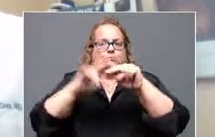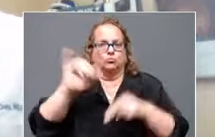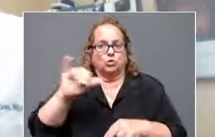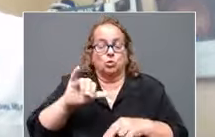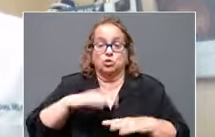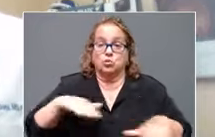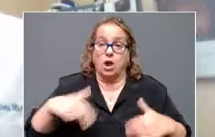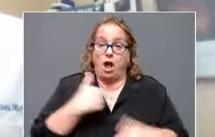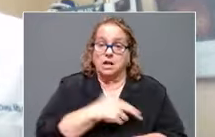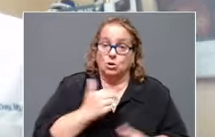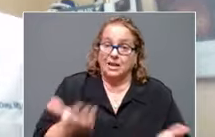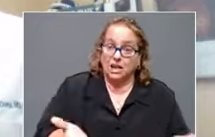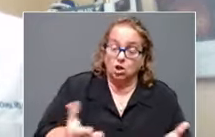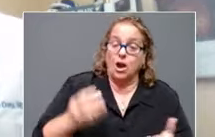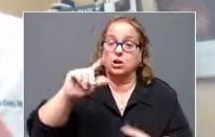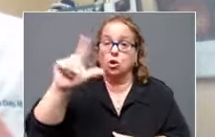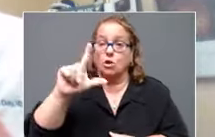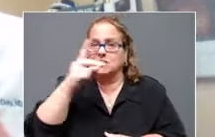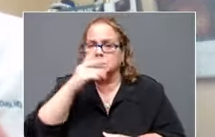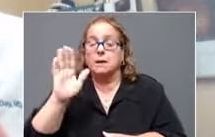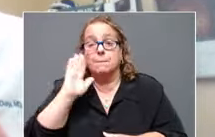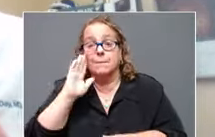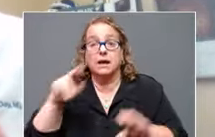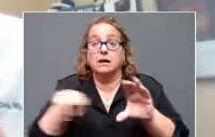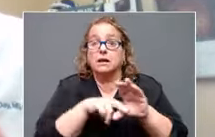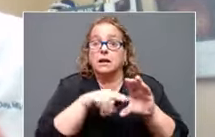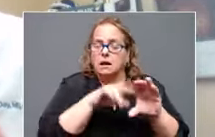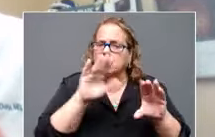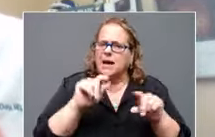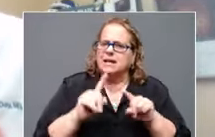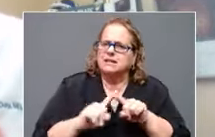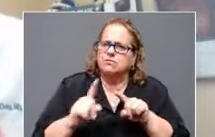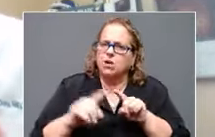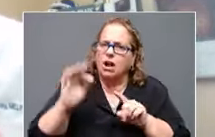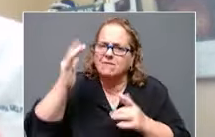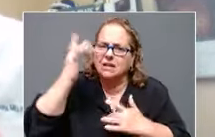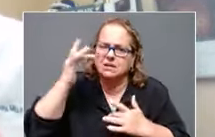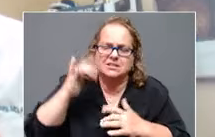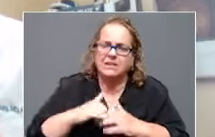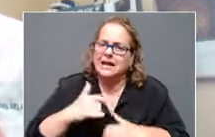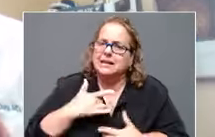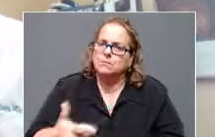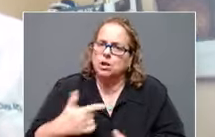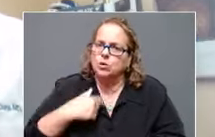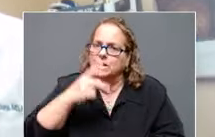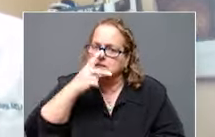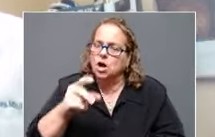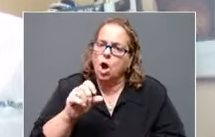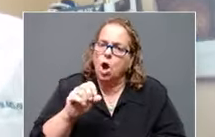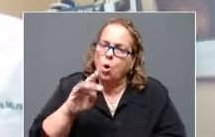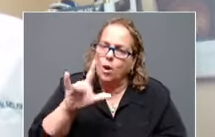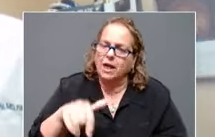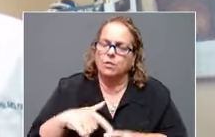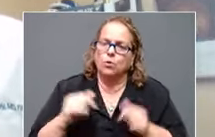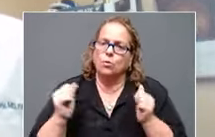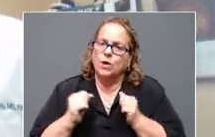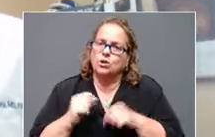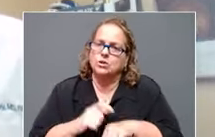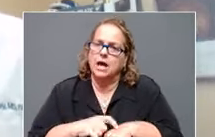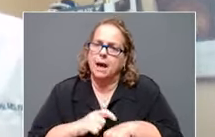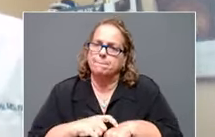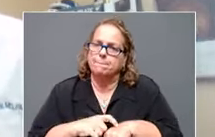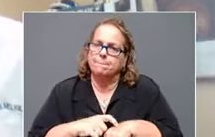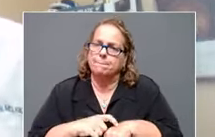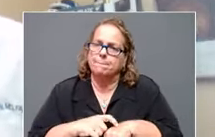ways that we protect our children. I'm the first one to say that in-person learning is so important. But as we know, we need to protect